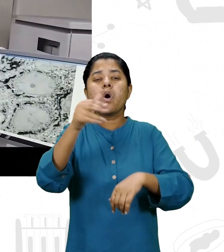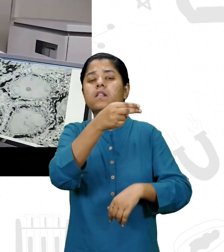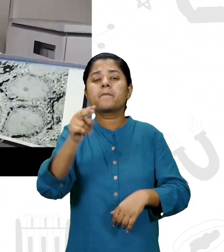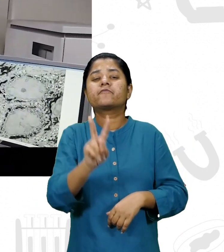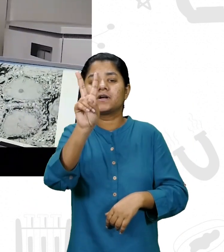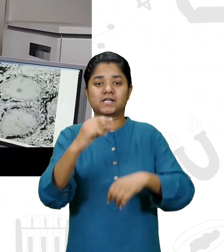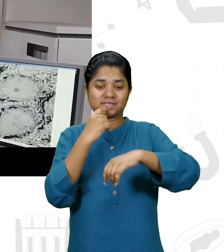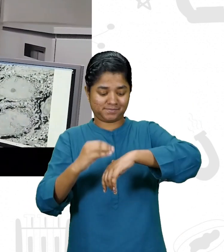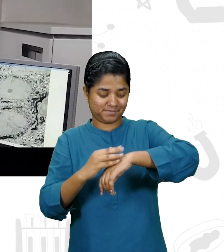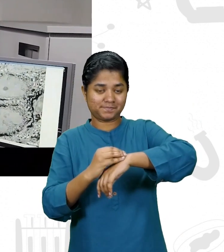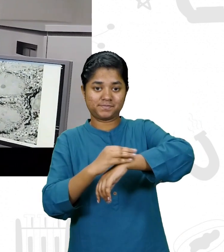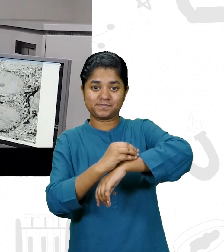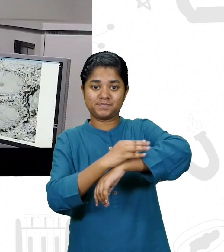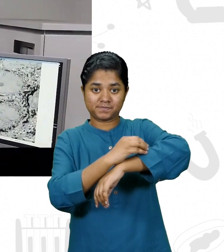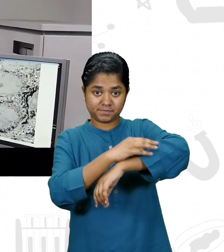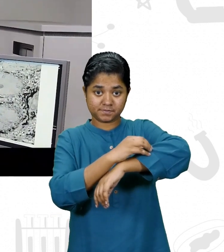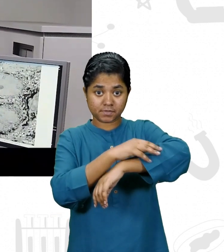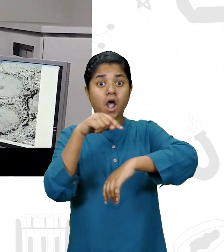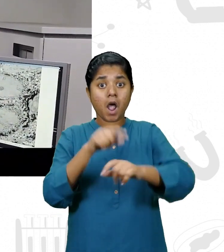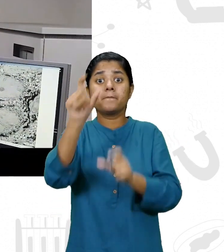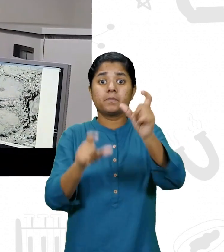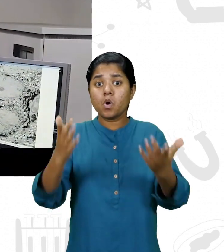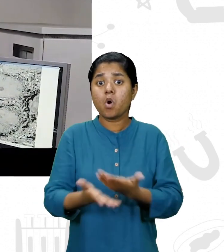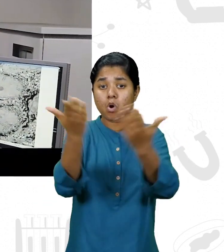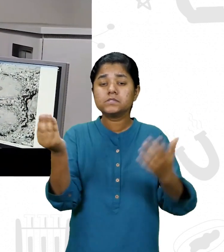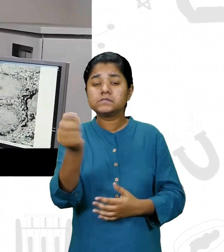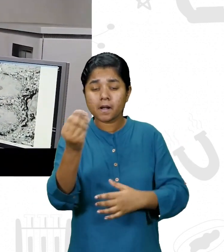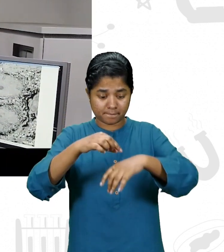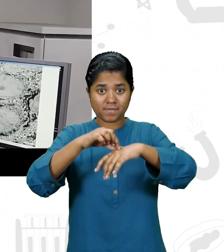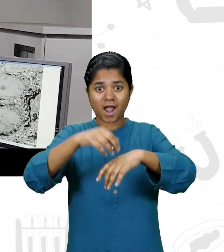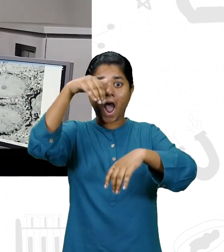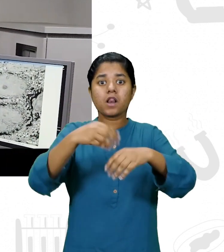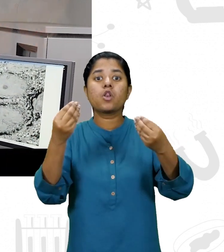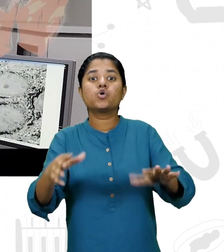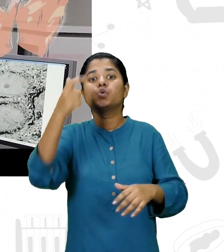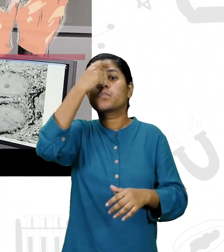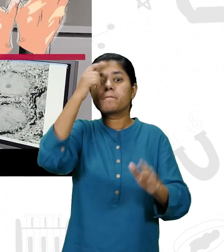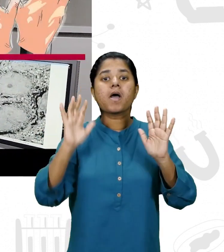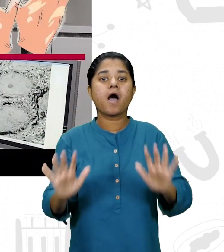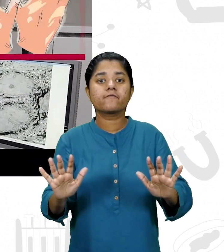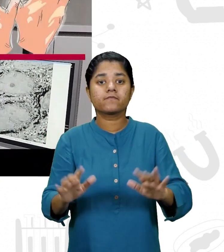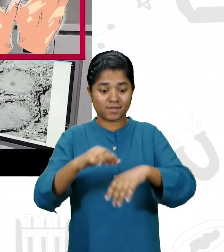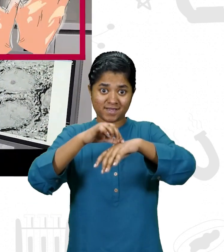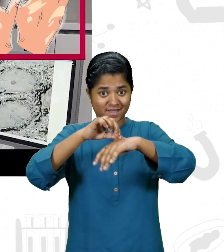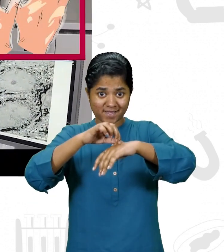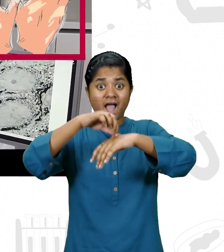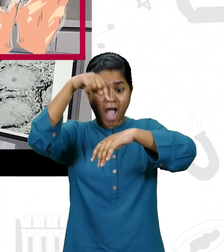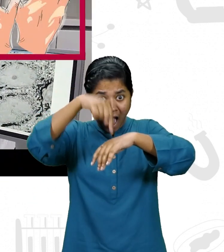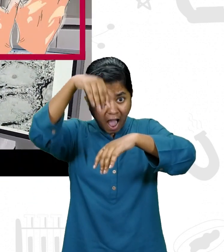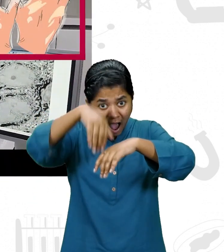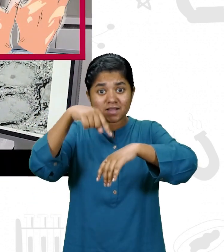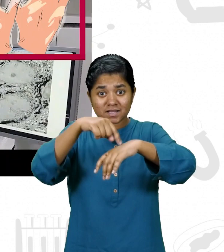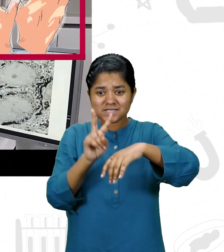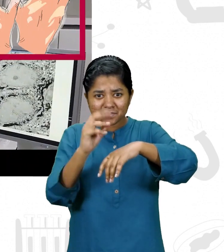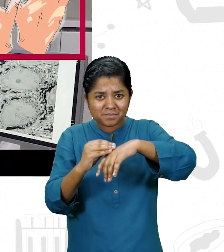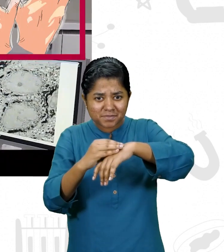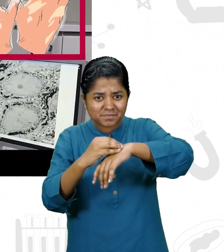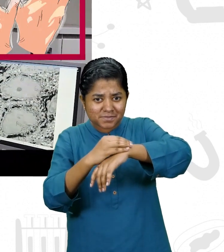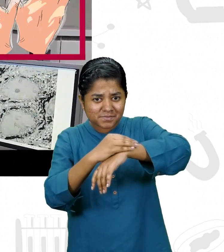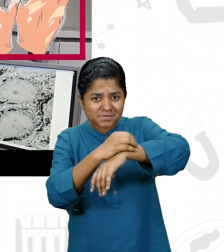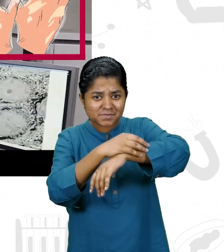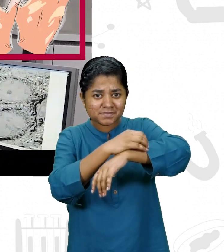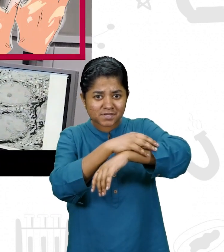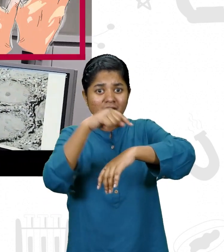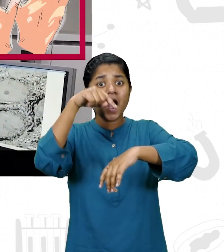I am a scientist here and I work on a pigmentation disorder called vitiligo, wherein some people lose